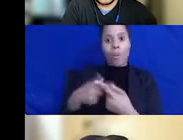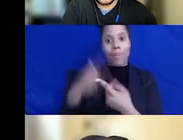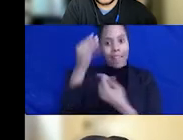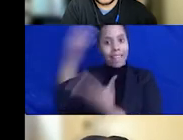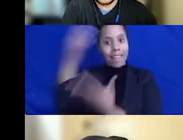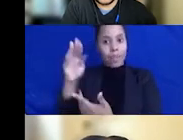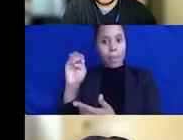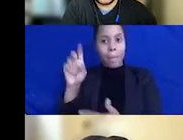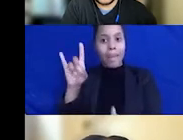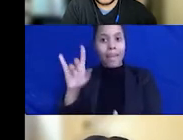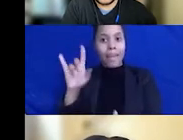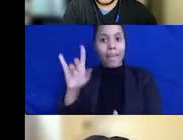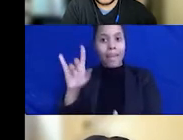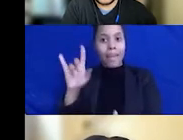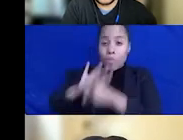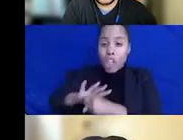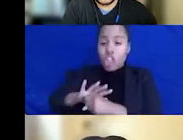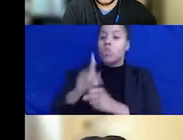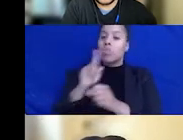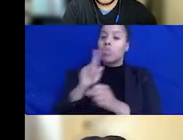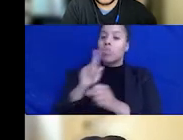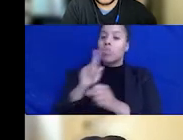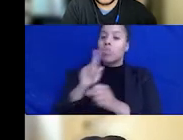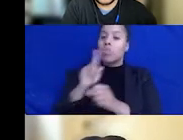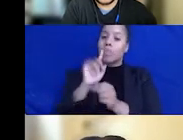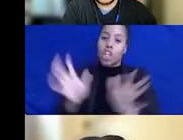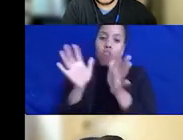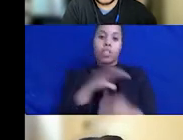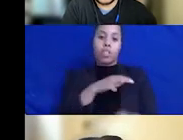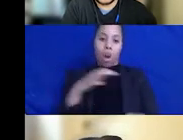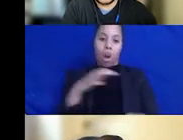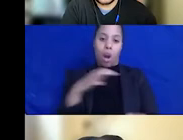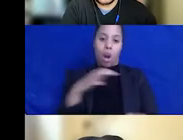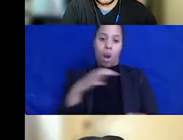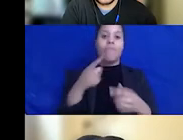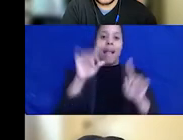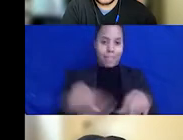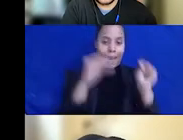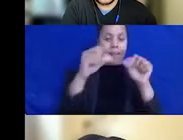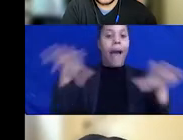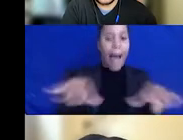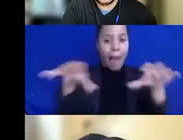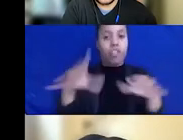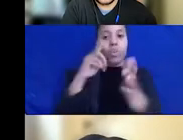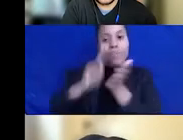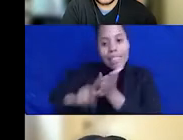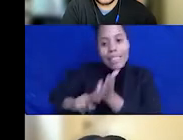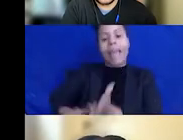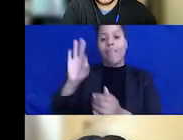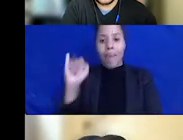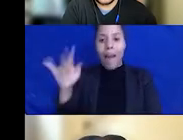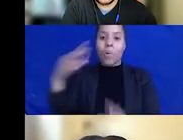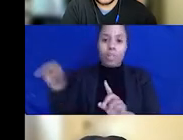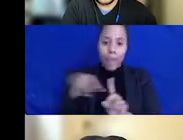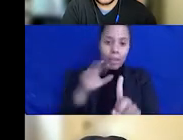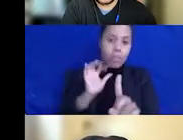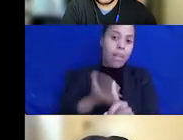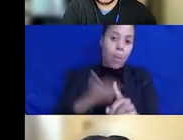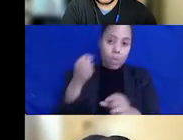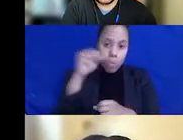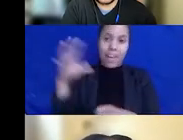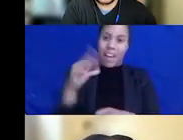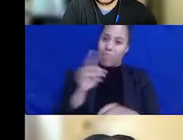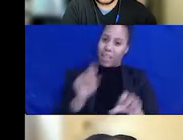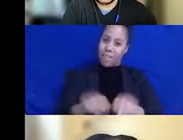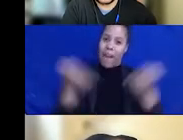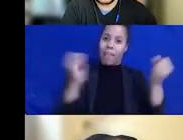pressure really encouraged Congress to actually take action and investigate the FBI for surveilling our movements and violating our First Amendment